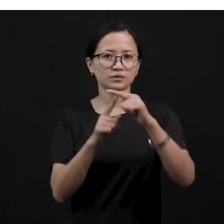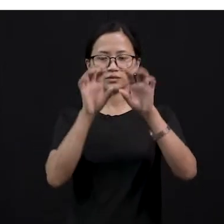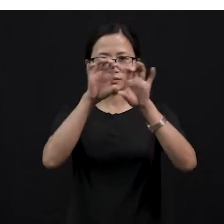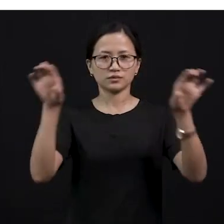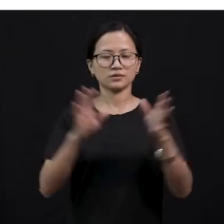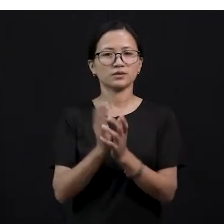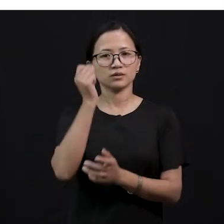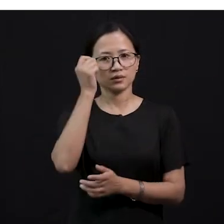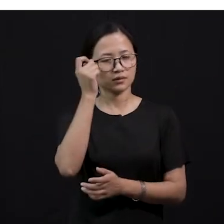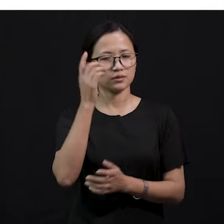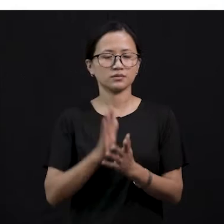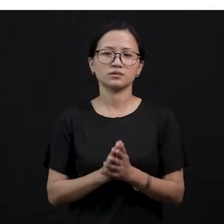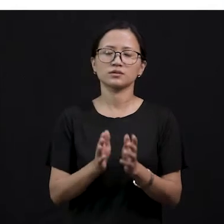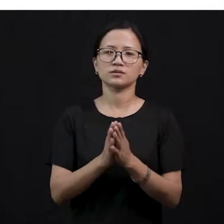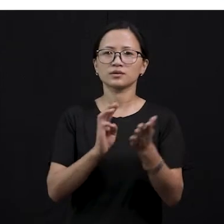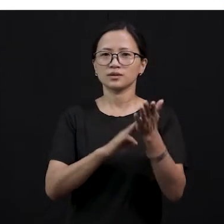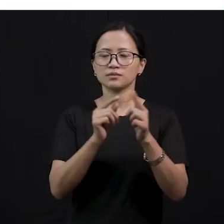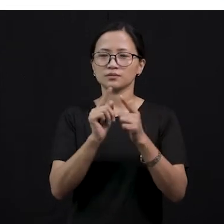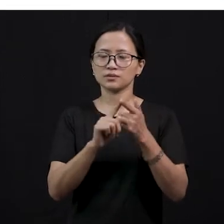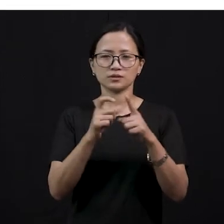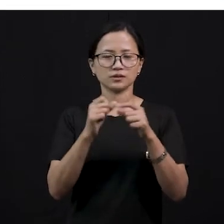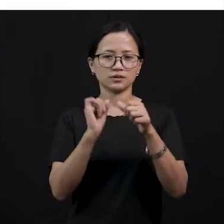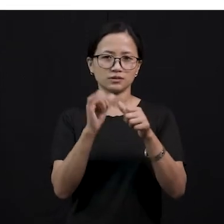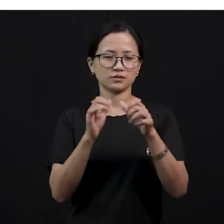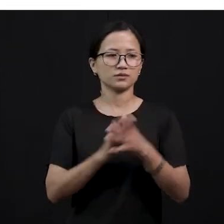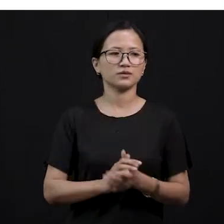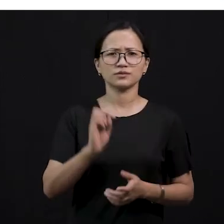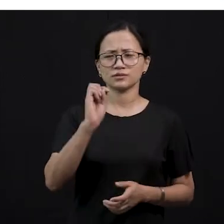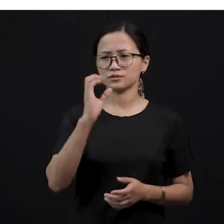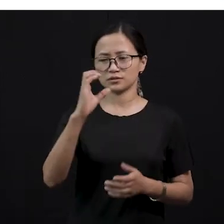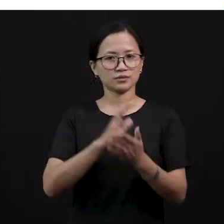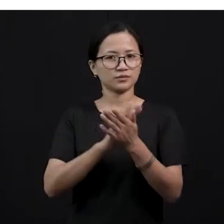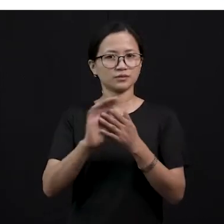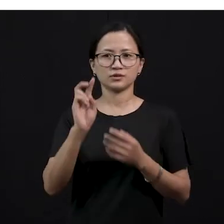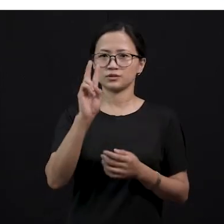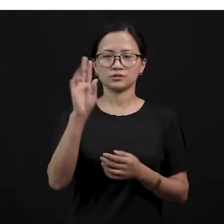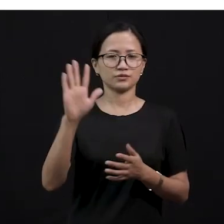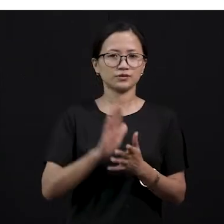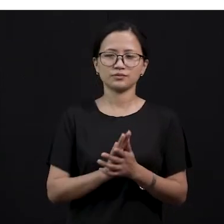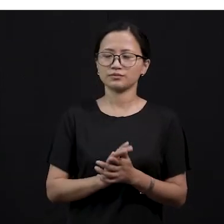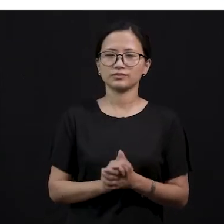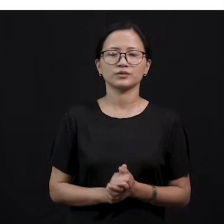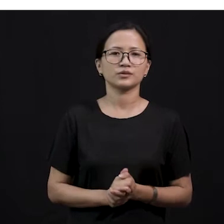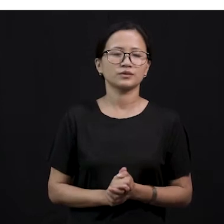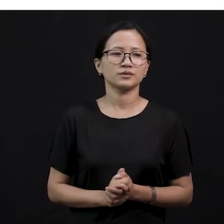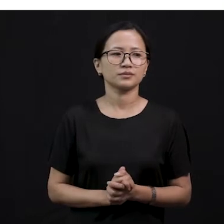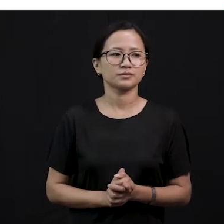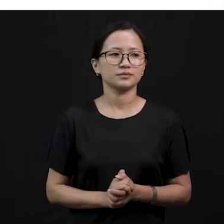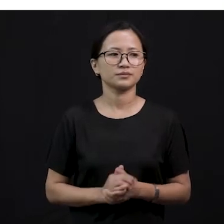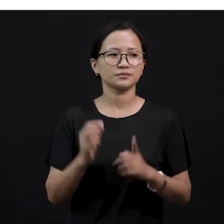is understanding media, and it is chapter number 25 and the pages are 103 to